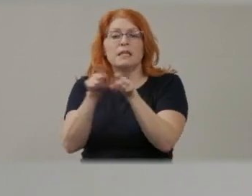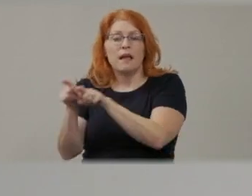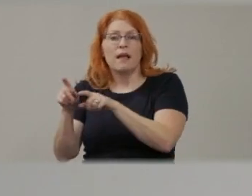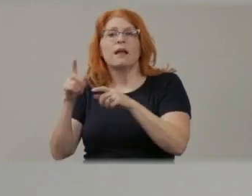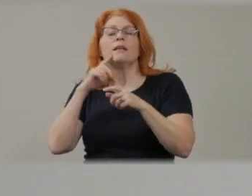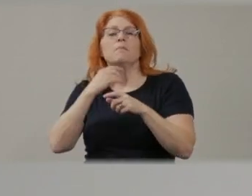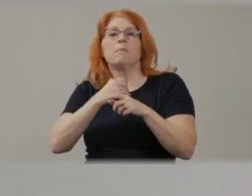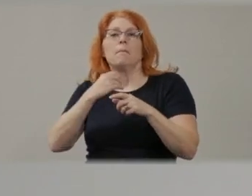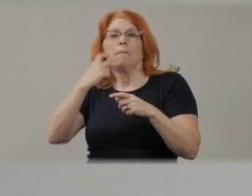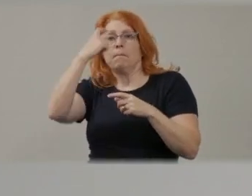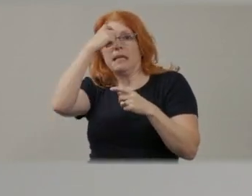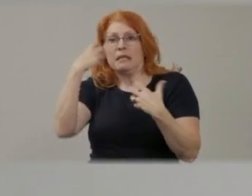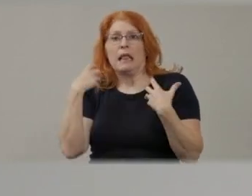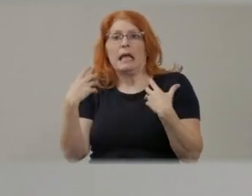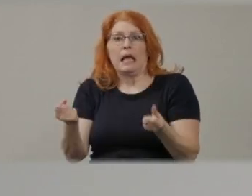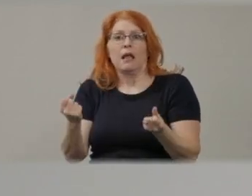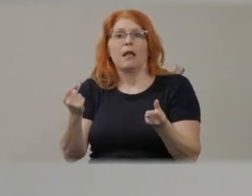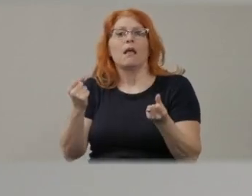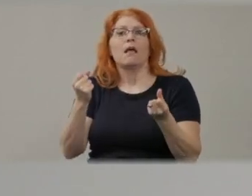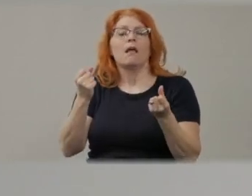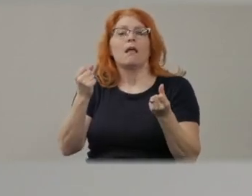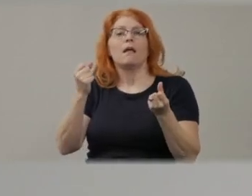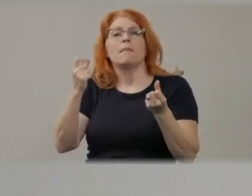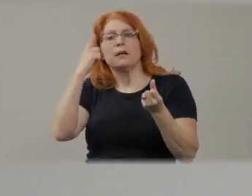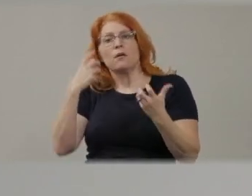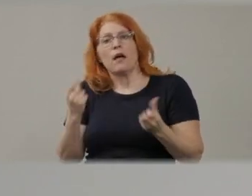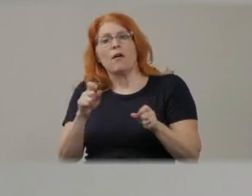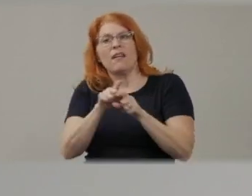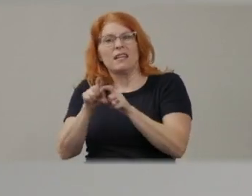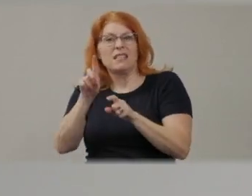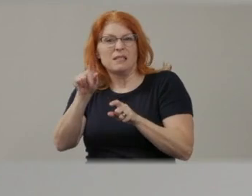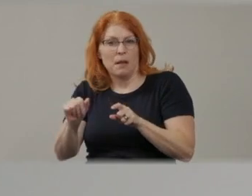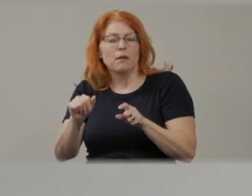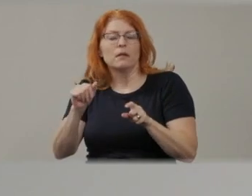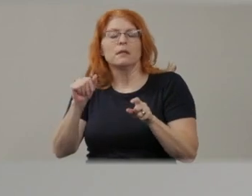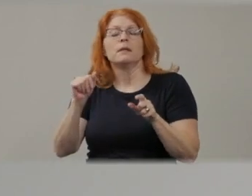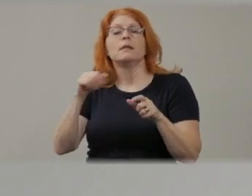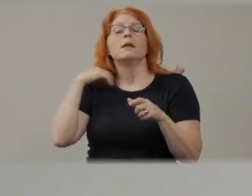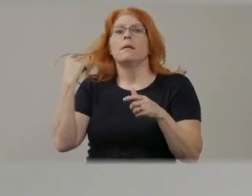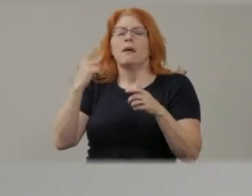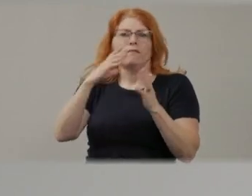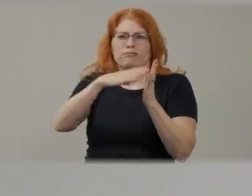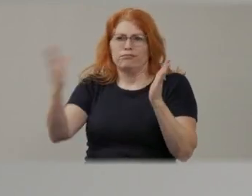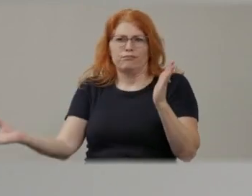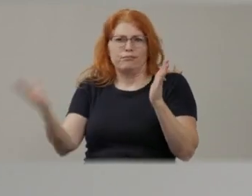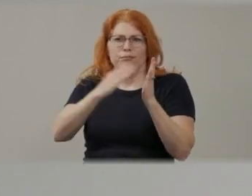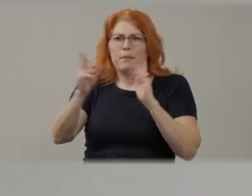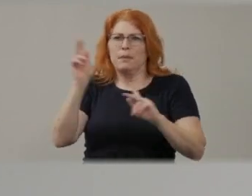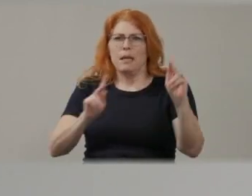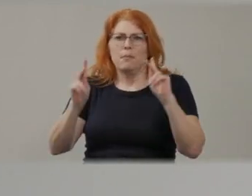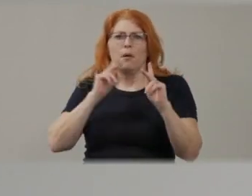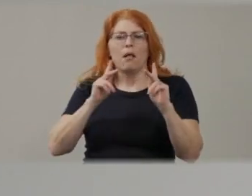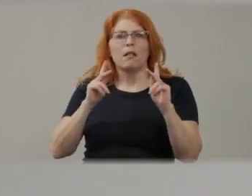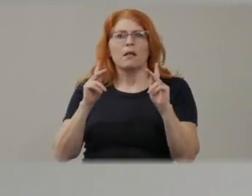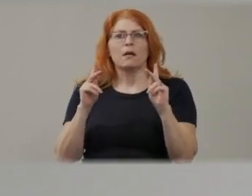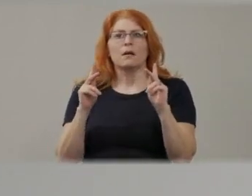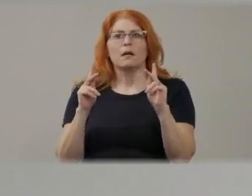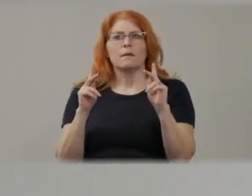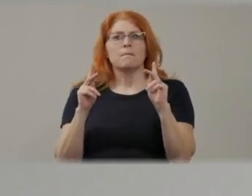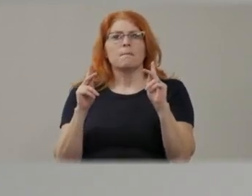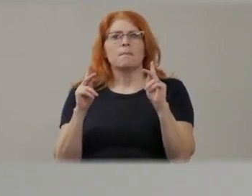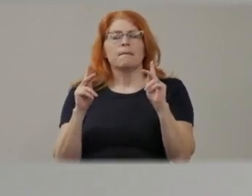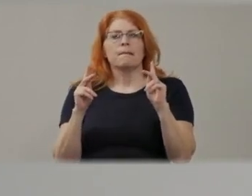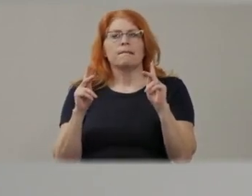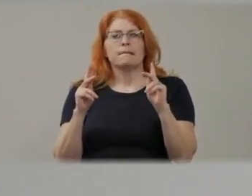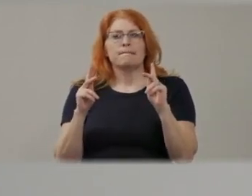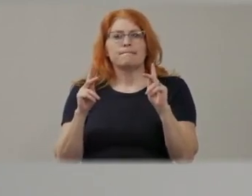seriously mentally ill, in addition to medical conditions. So I share that because we do have across the spectrum, quite an array of complexities